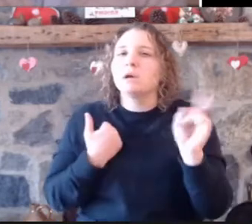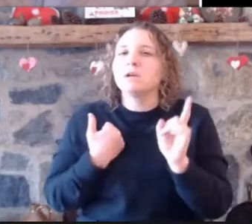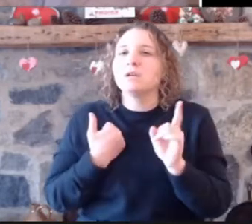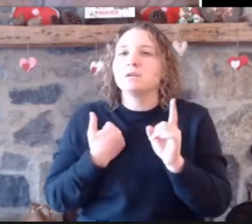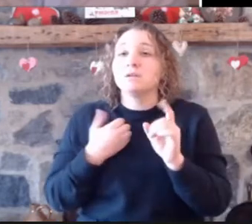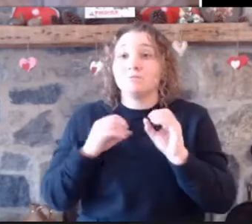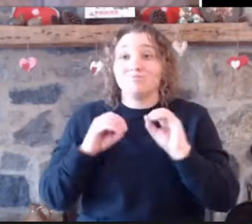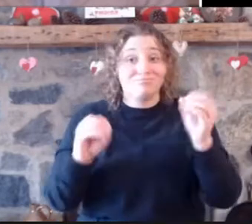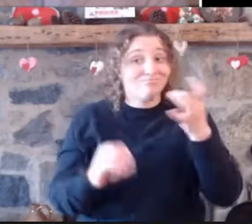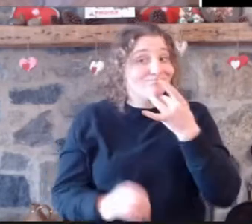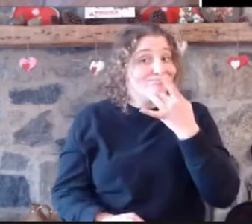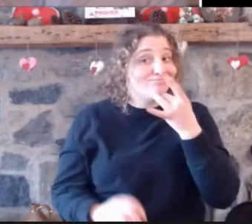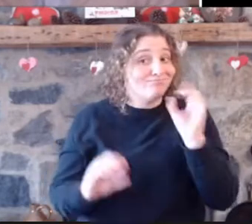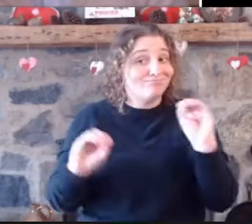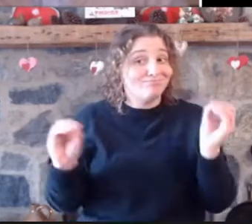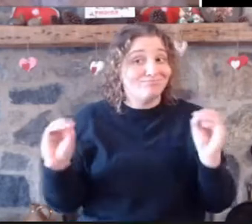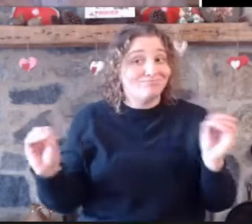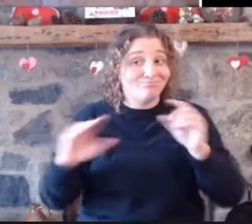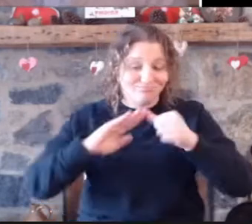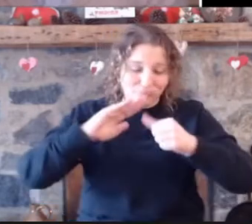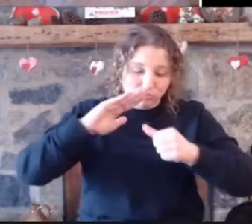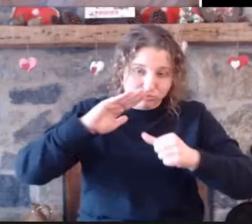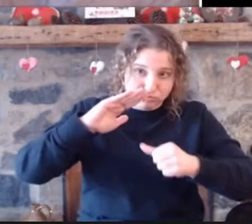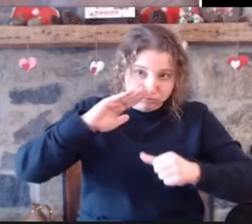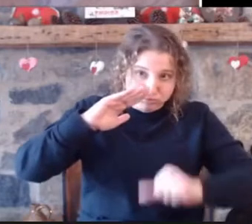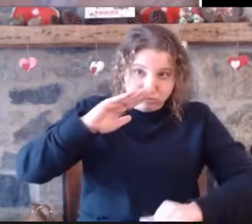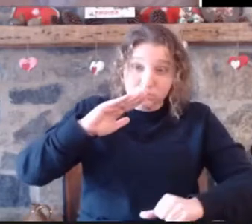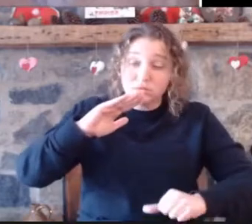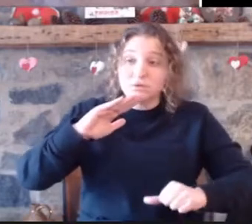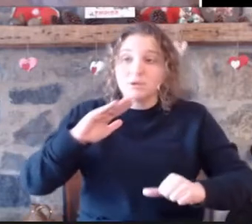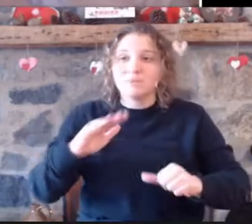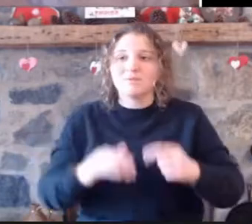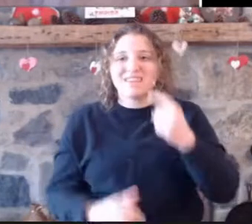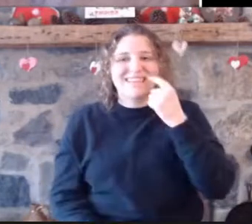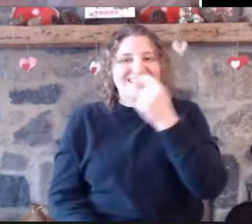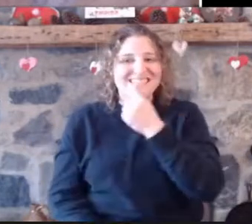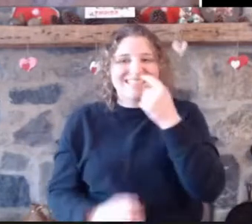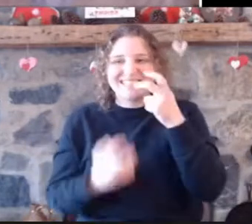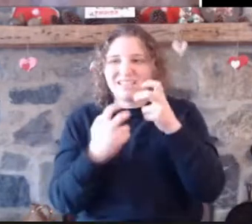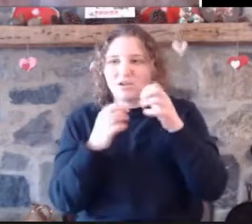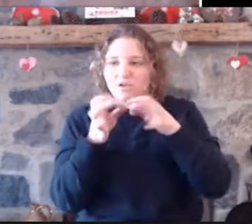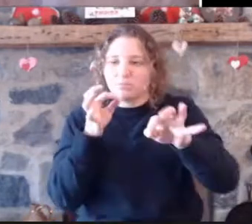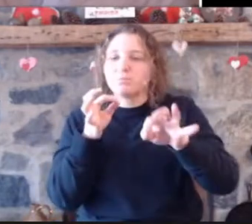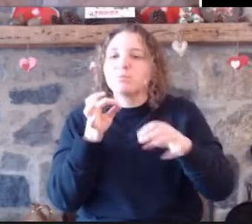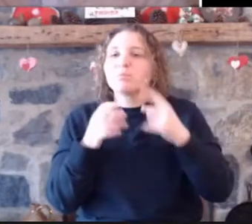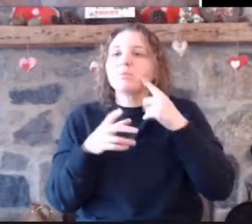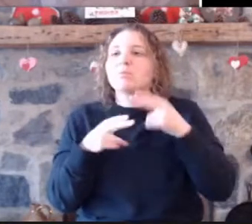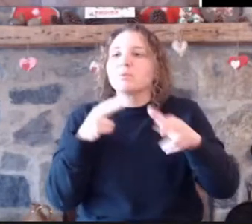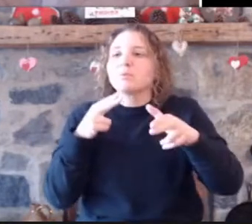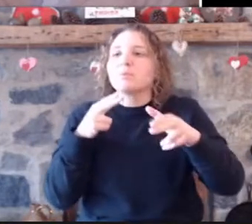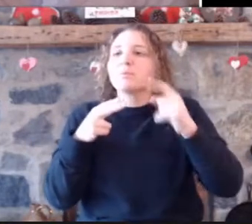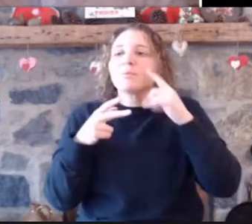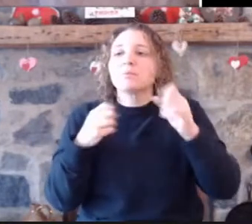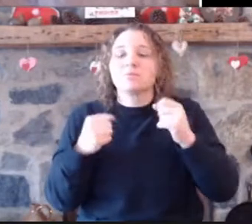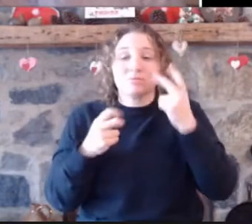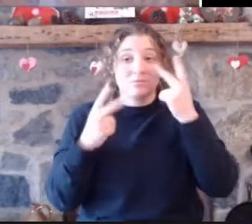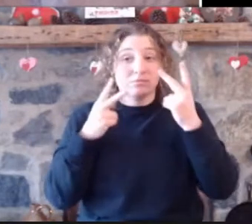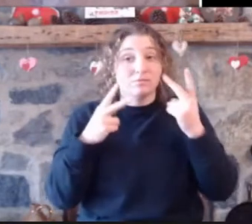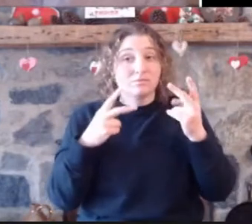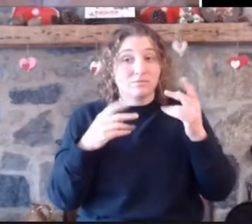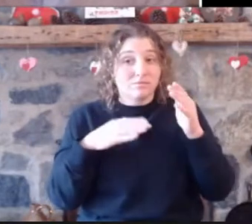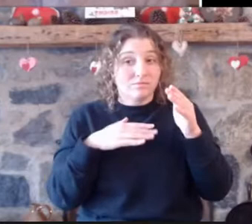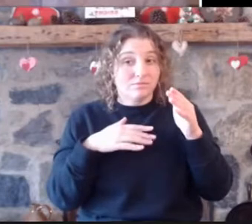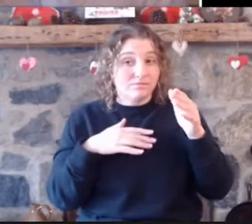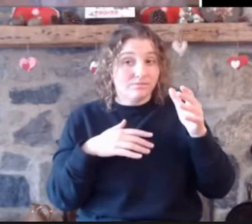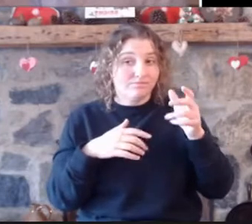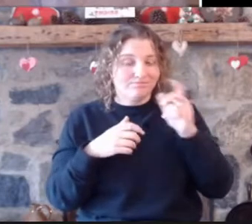there's no light. That's deep. Sharp teeth washes up on a Mexican beach. None of the local fishermen interviewed by local media